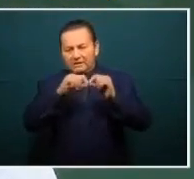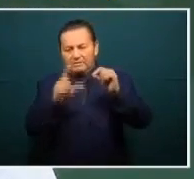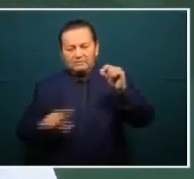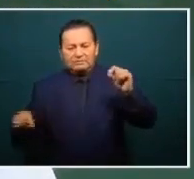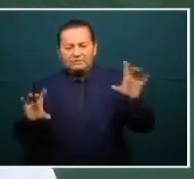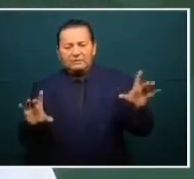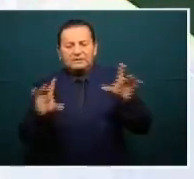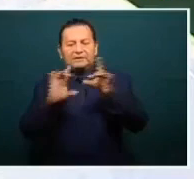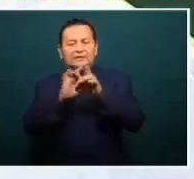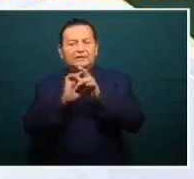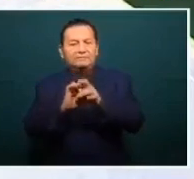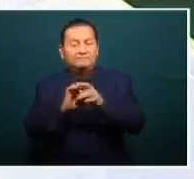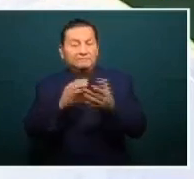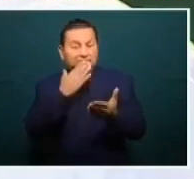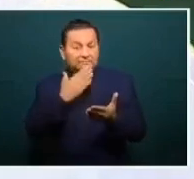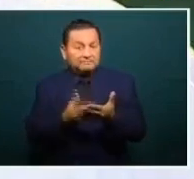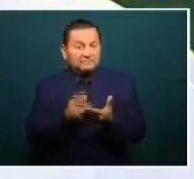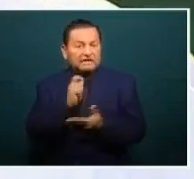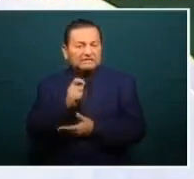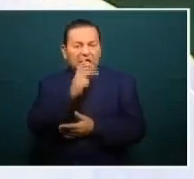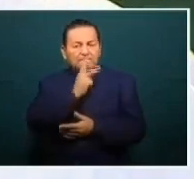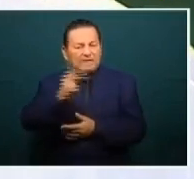This unites Mexico